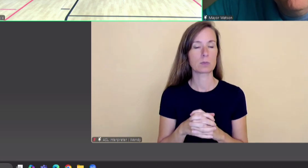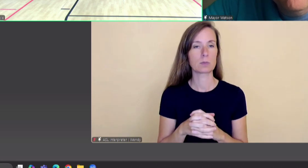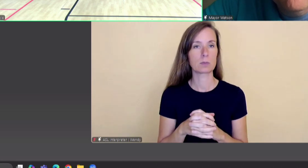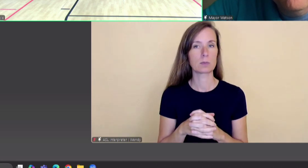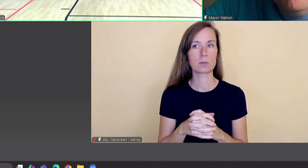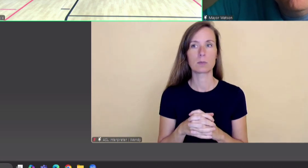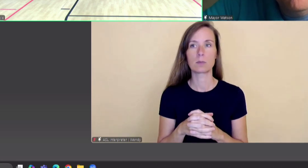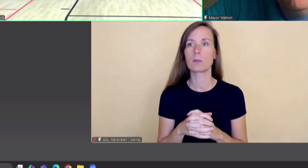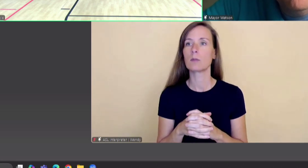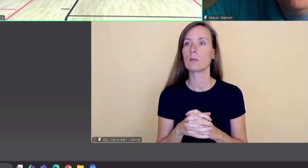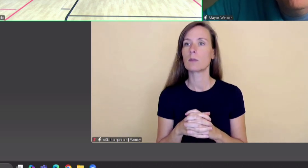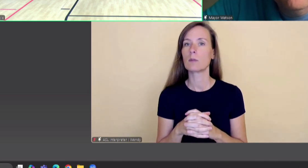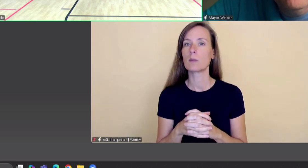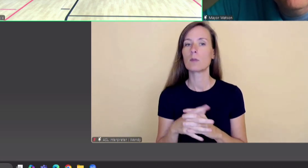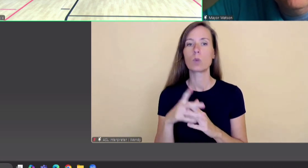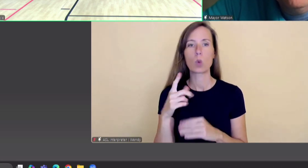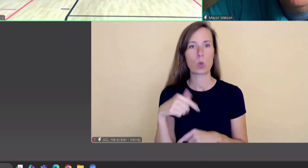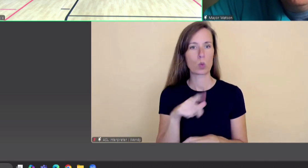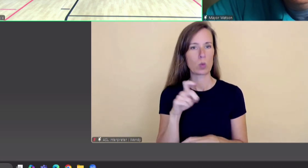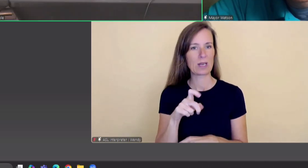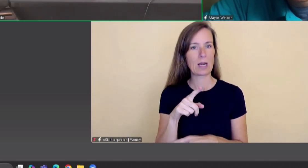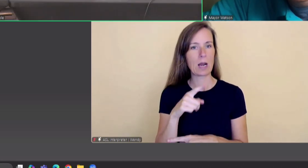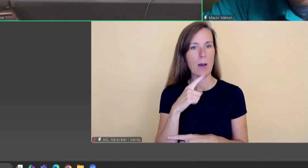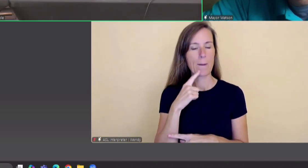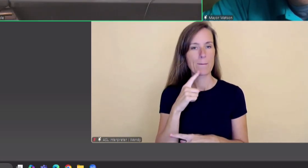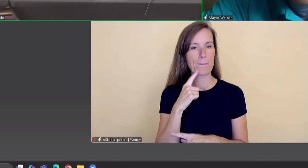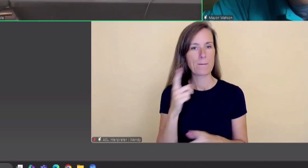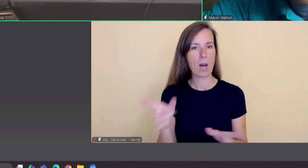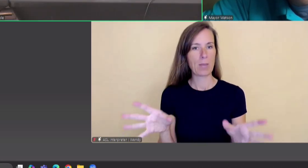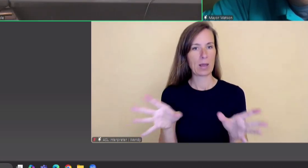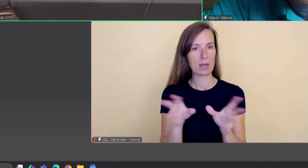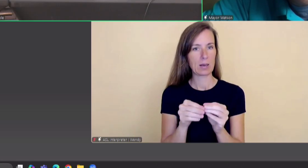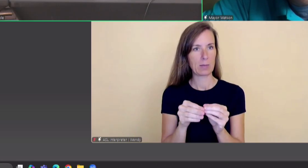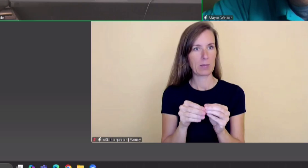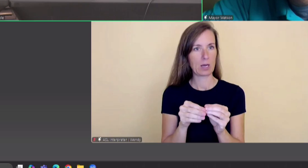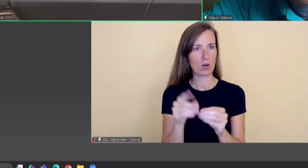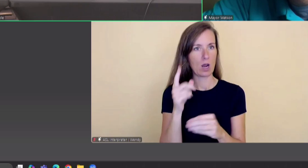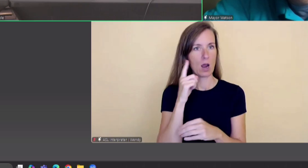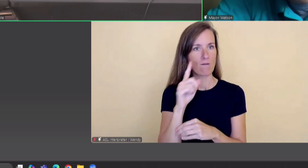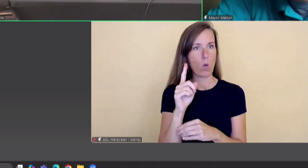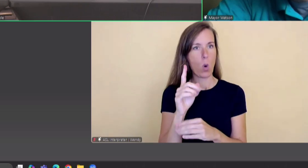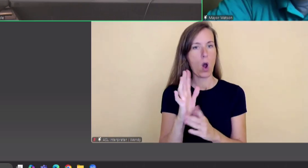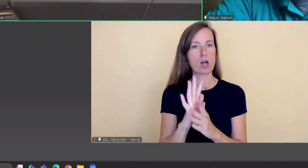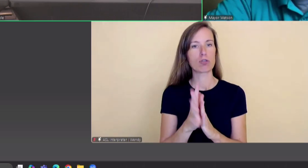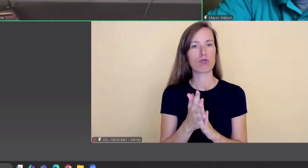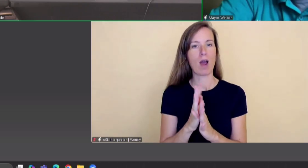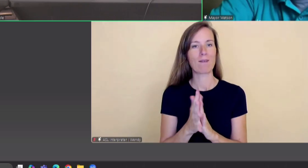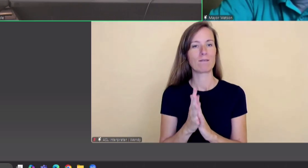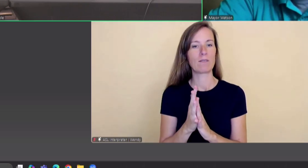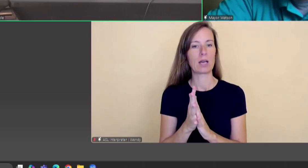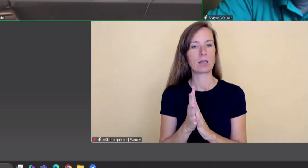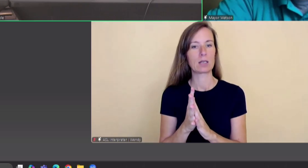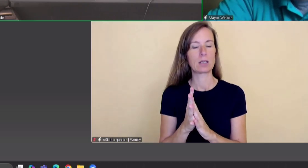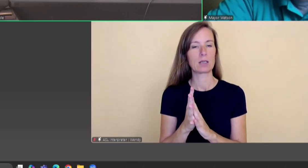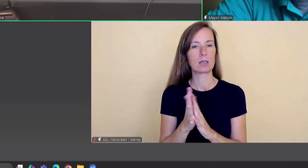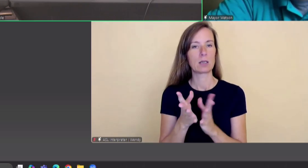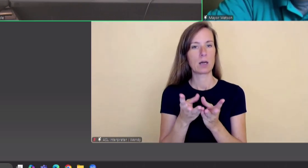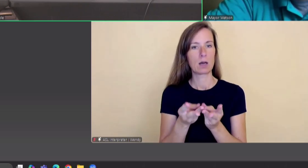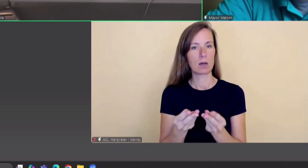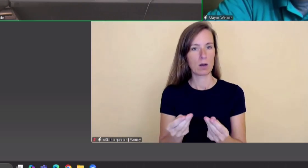We need to have our public hearing for the traffic calming devices, and it needs to be in the